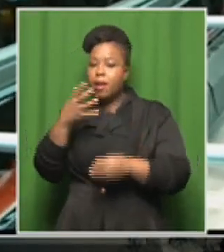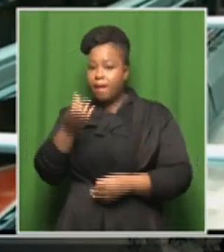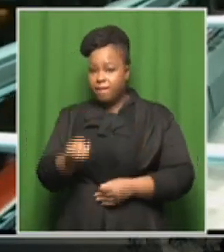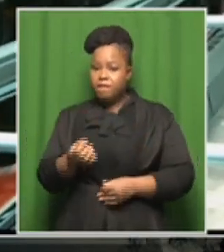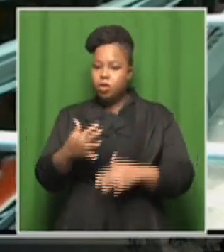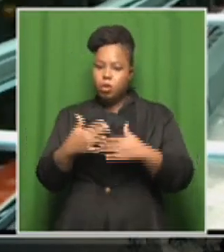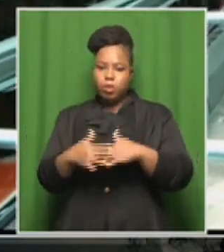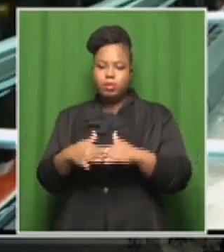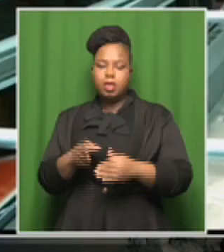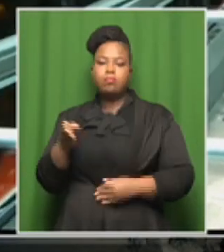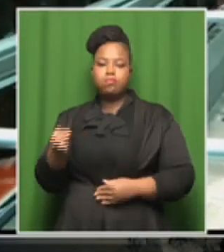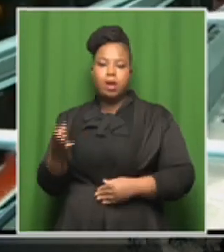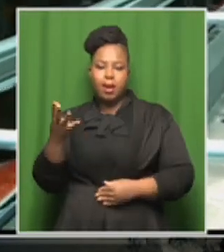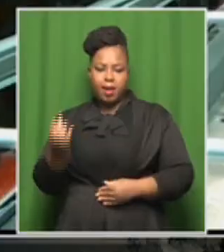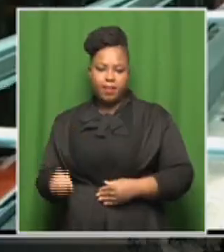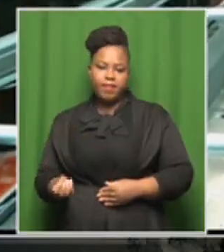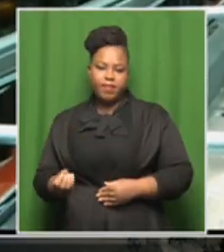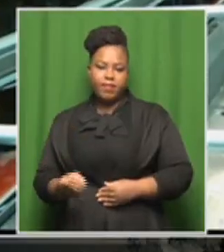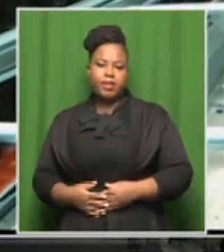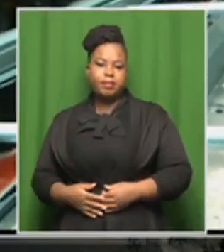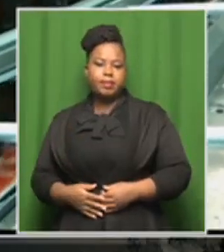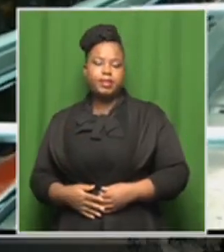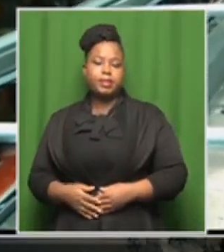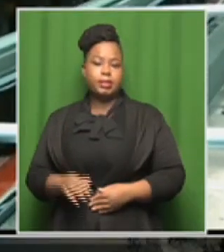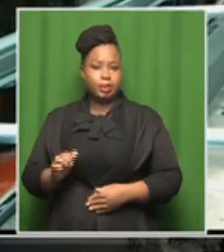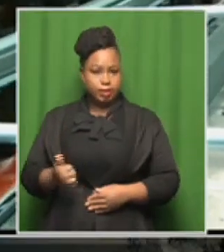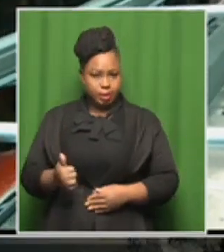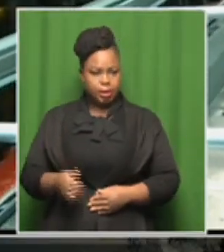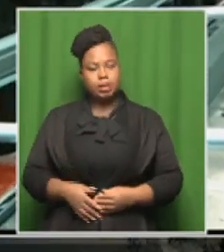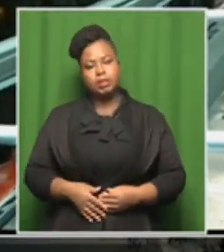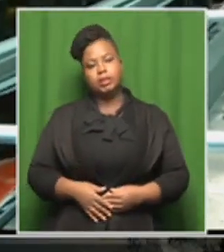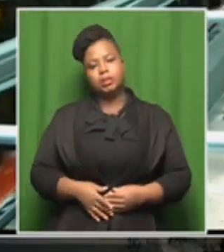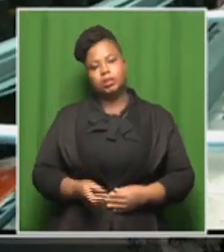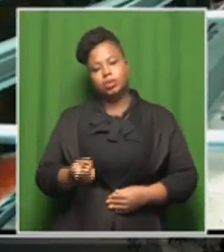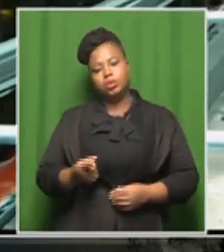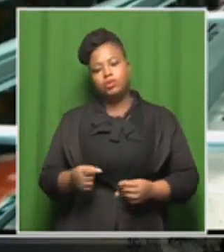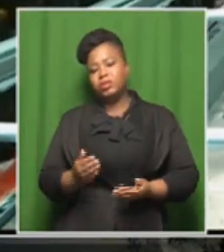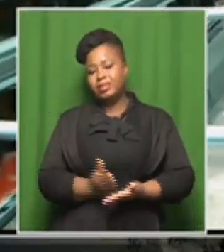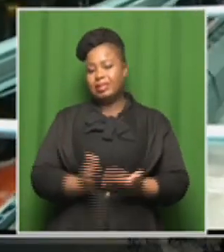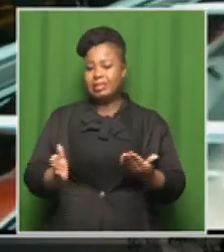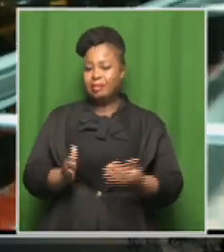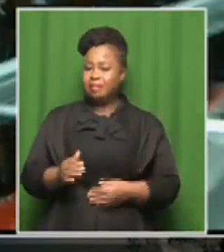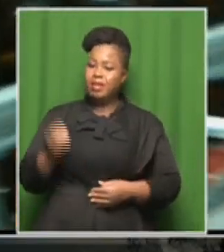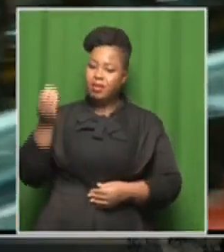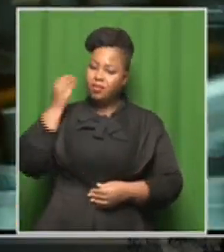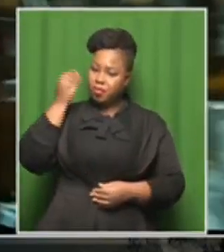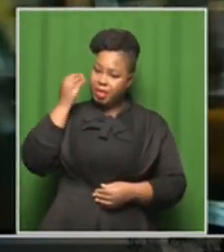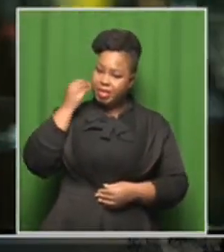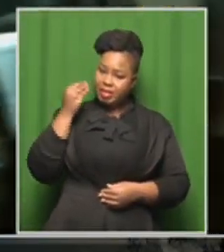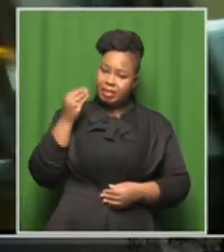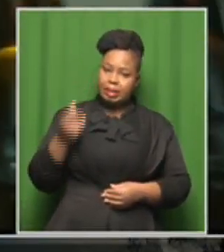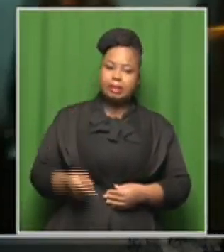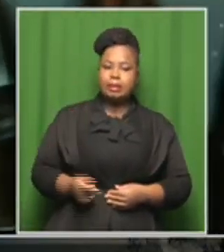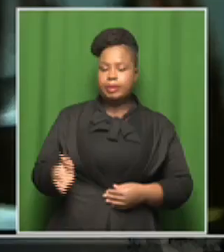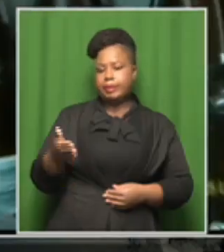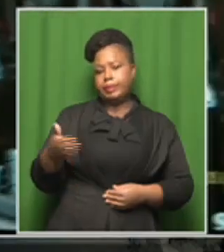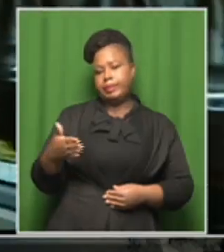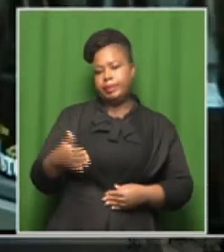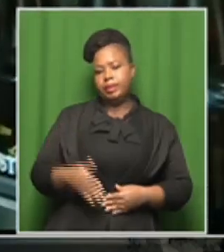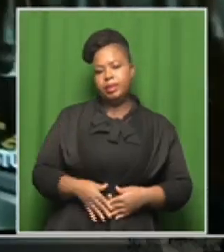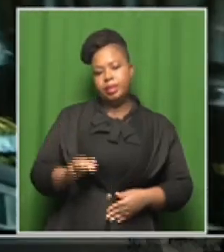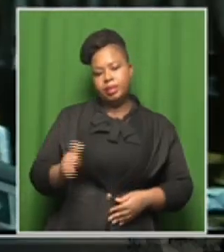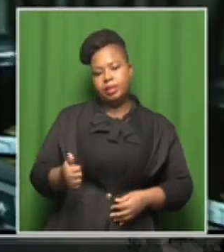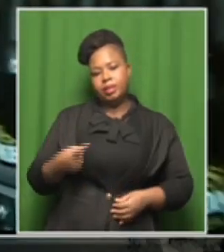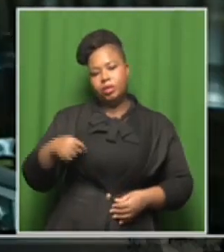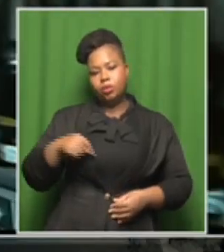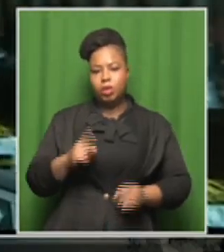provide the nutritional information for their products. And then we had to, for those that did not provide the nutritional information, we had to do